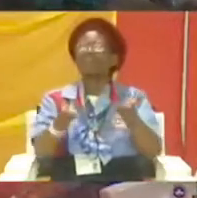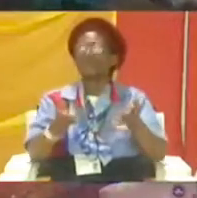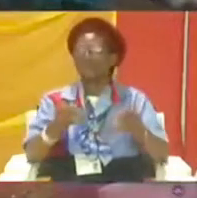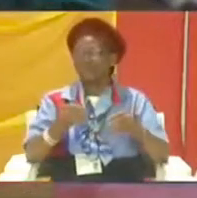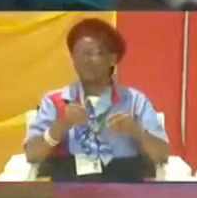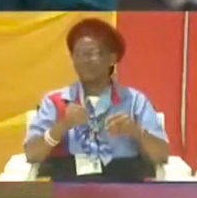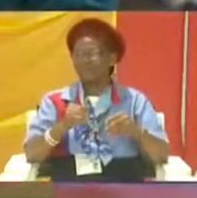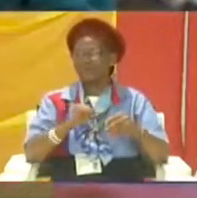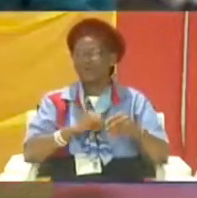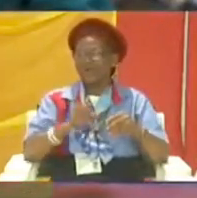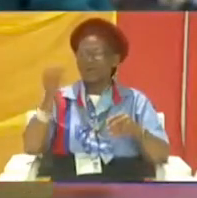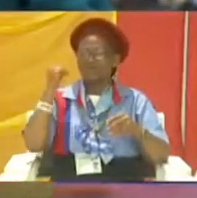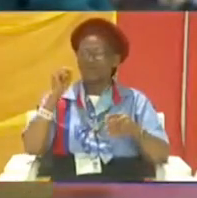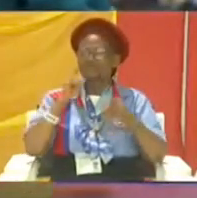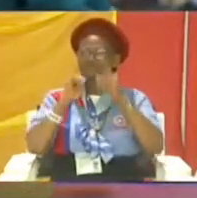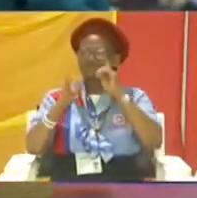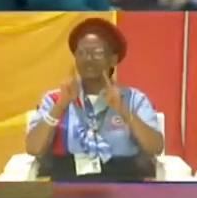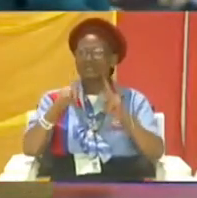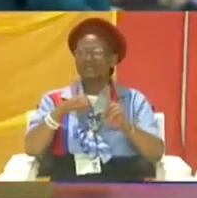I was talking about Elisha.